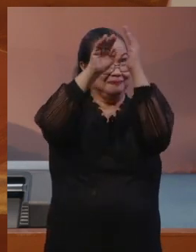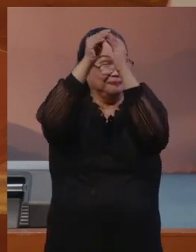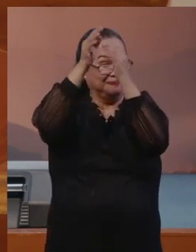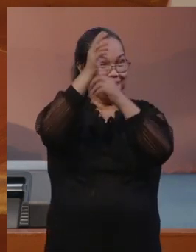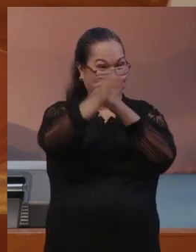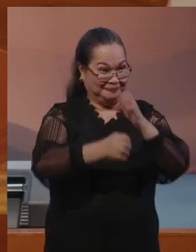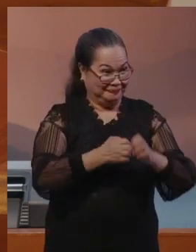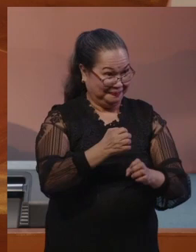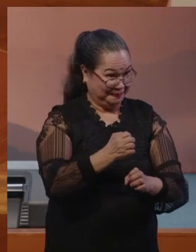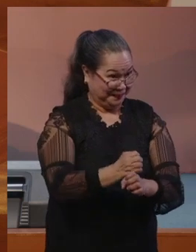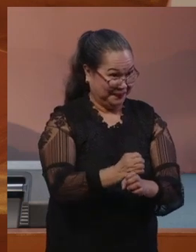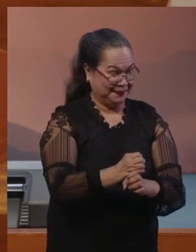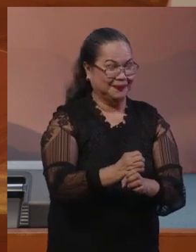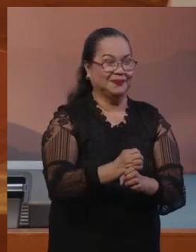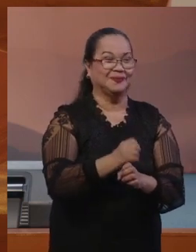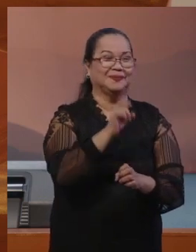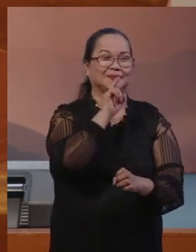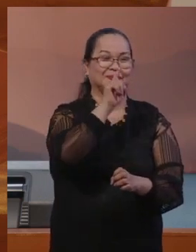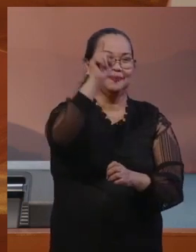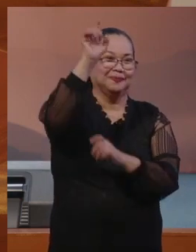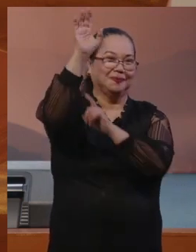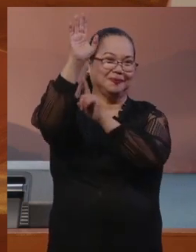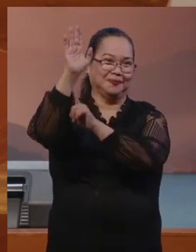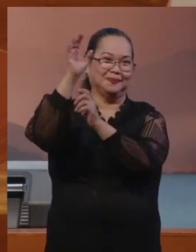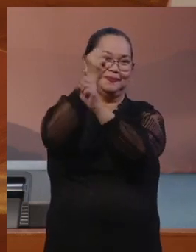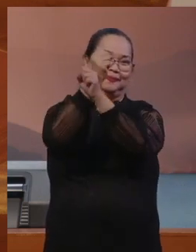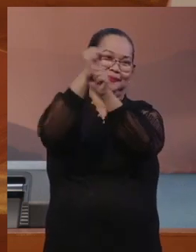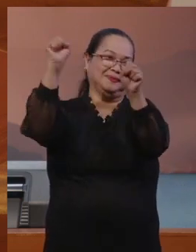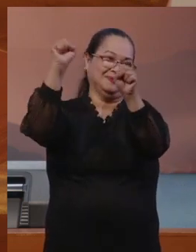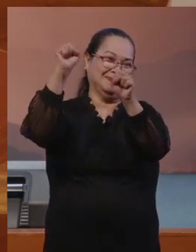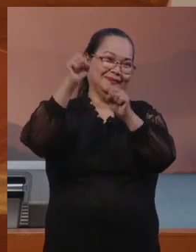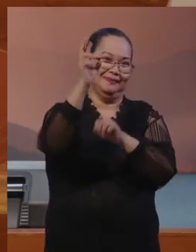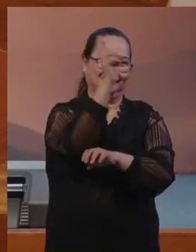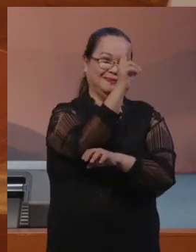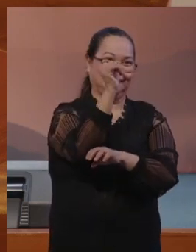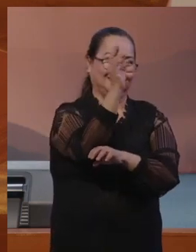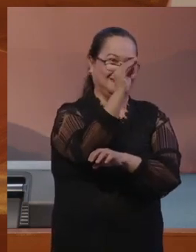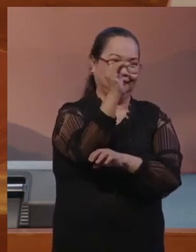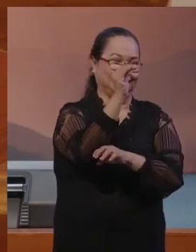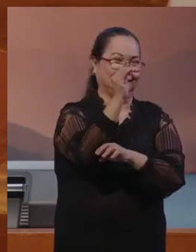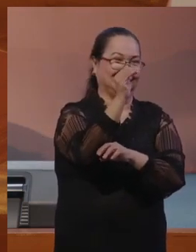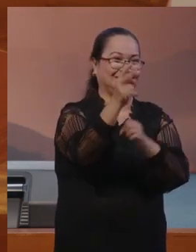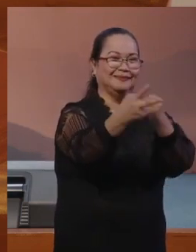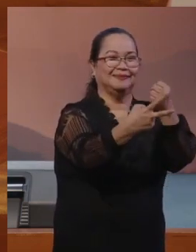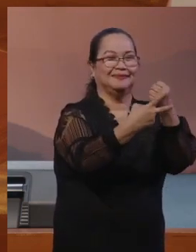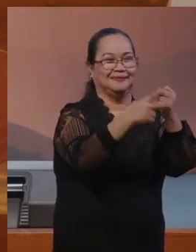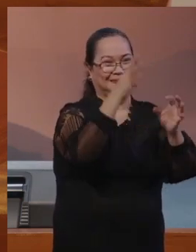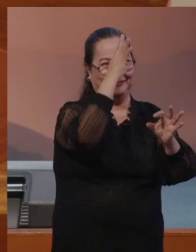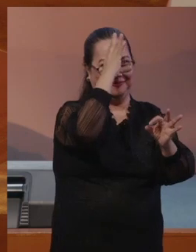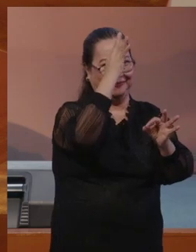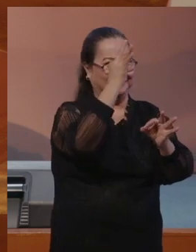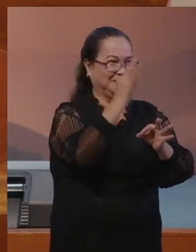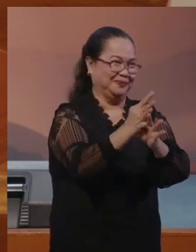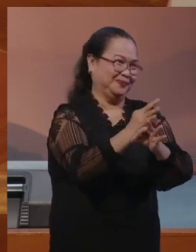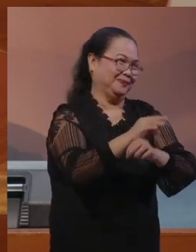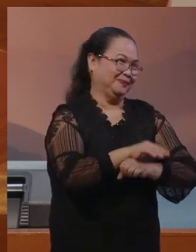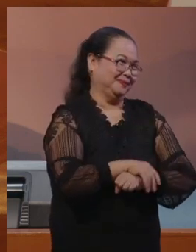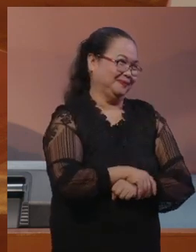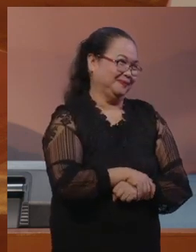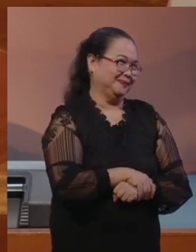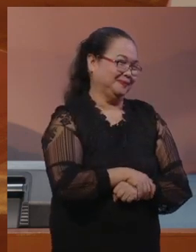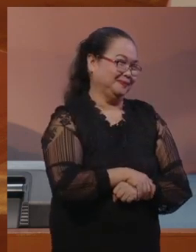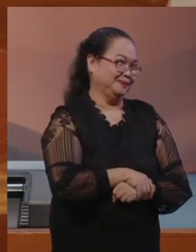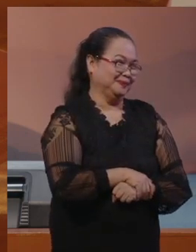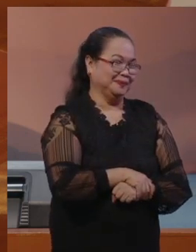ng lupa, ang Diyos na ito ang magliligtas sa kanya. Yun po ay saving faith. Yun po ay